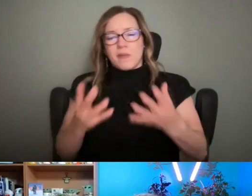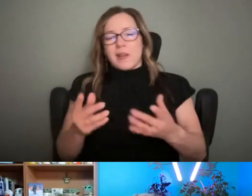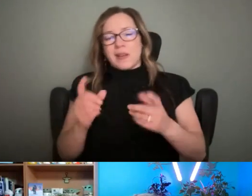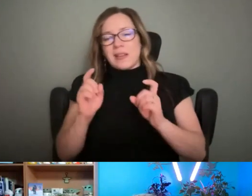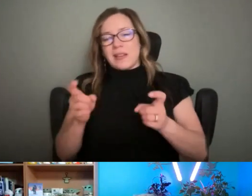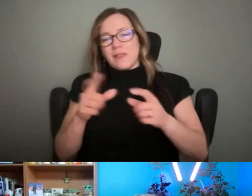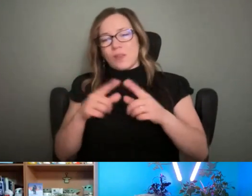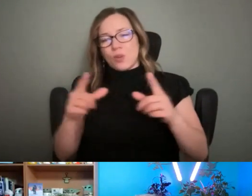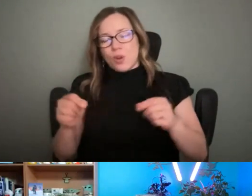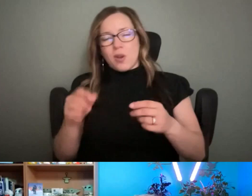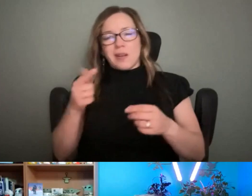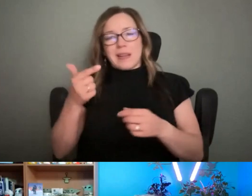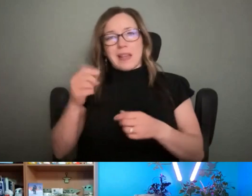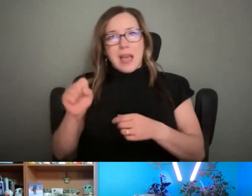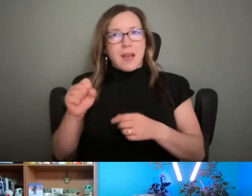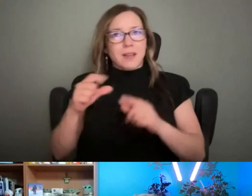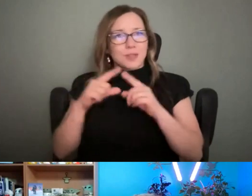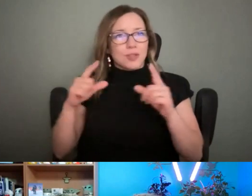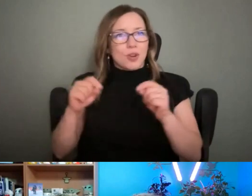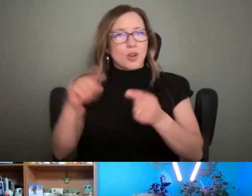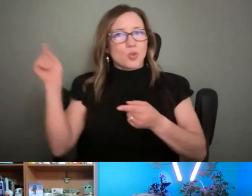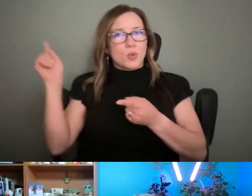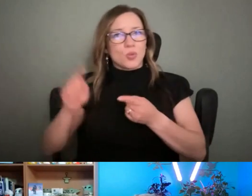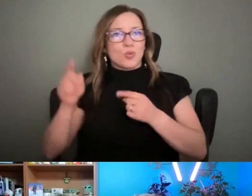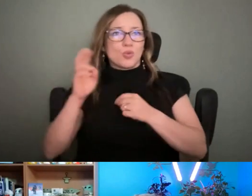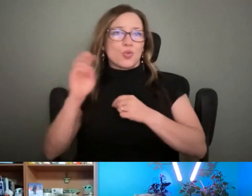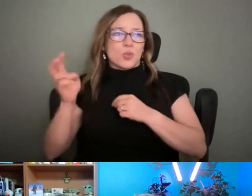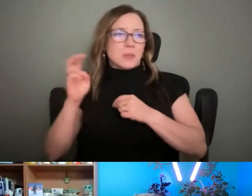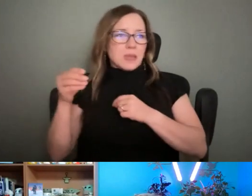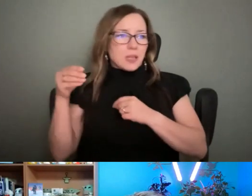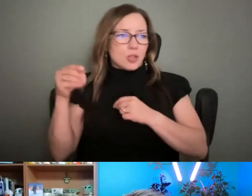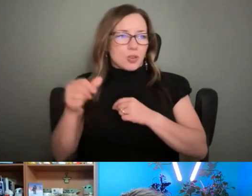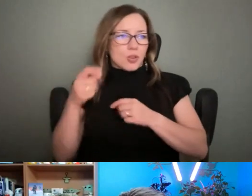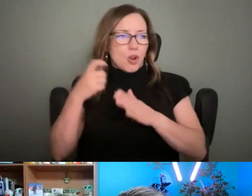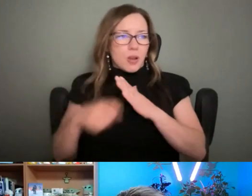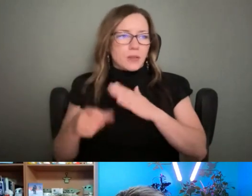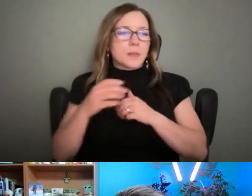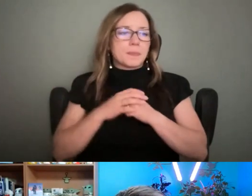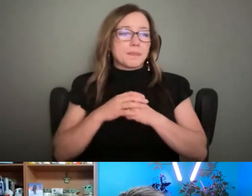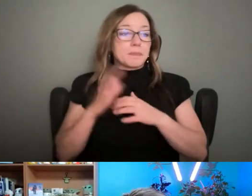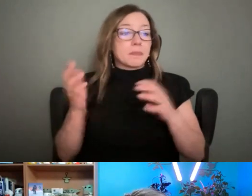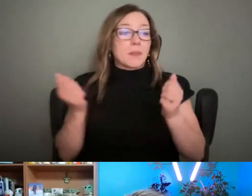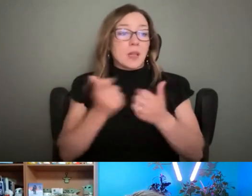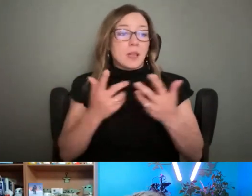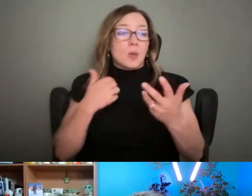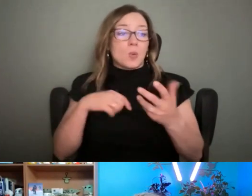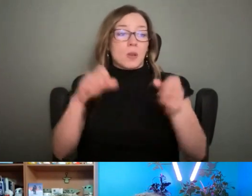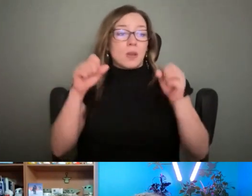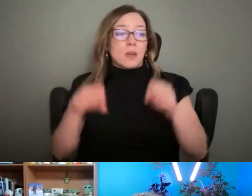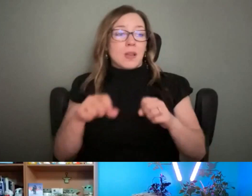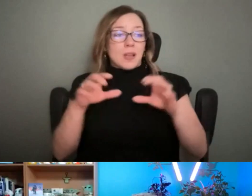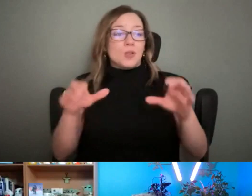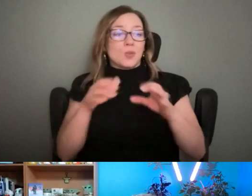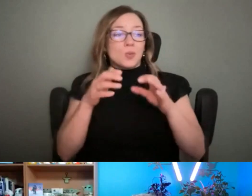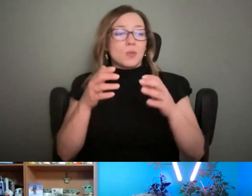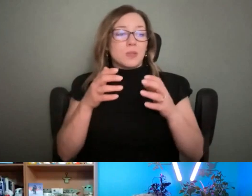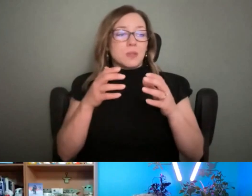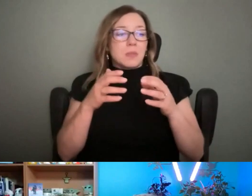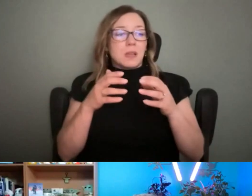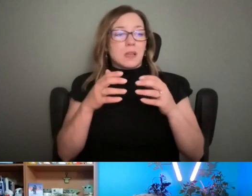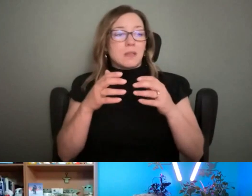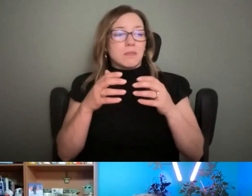gas cards to reduce transportation costs. Anything that we can do to just make it a little bit